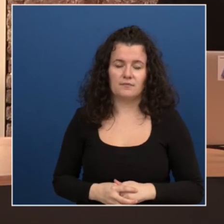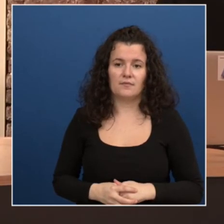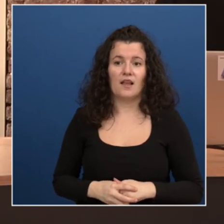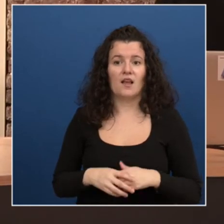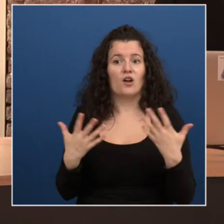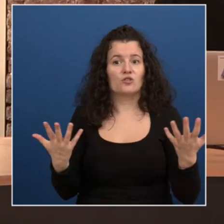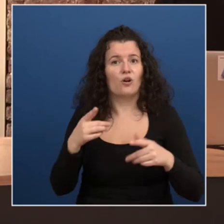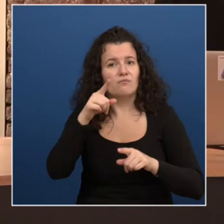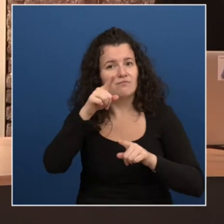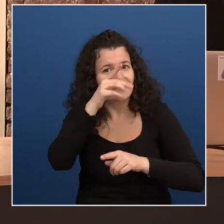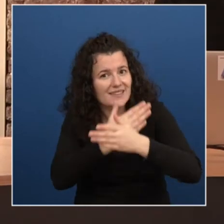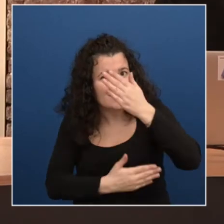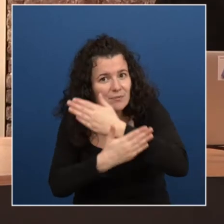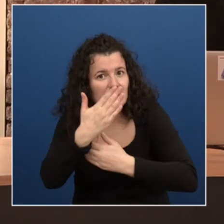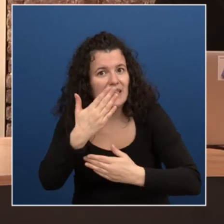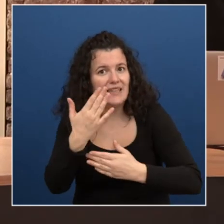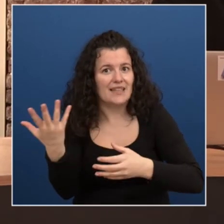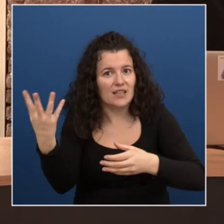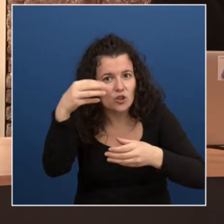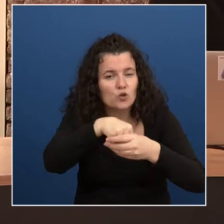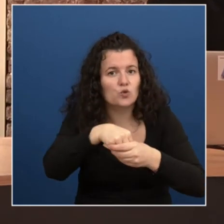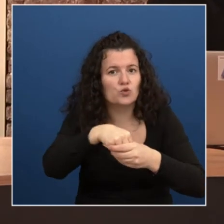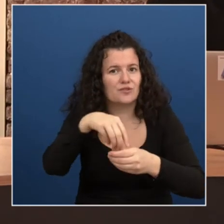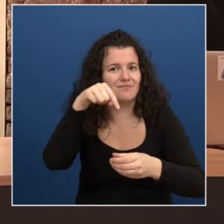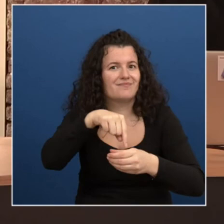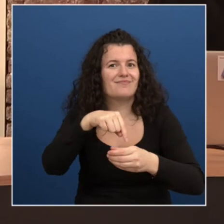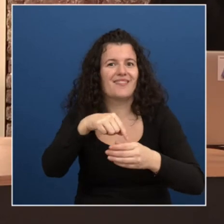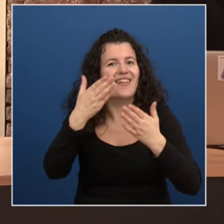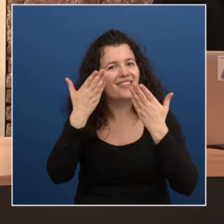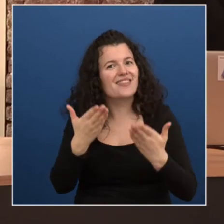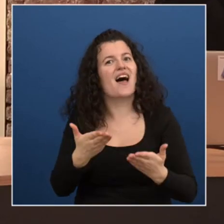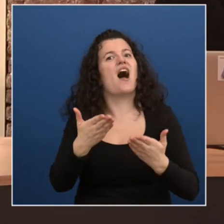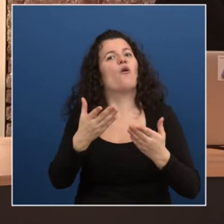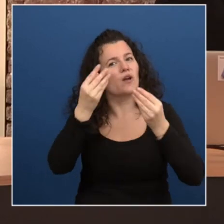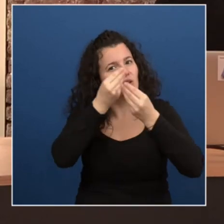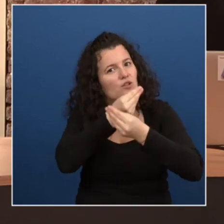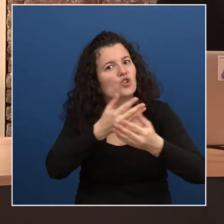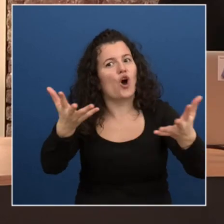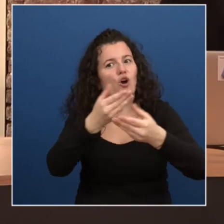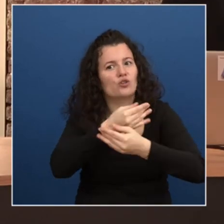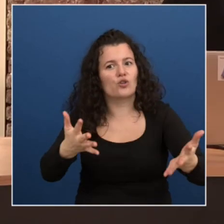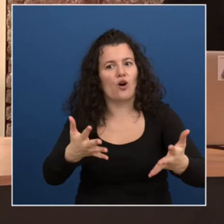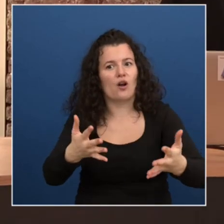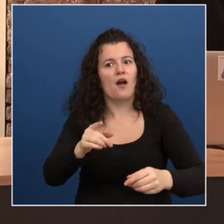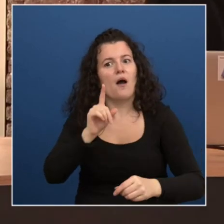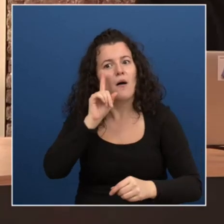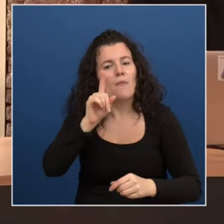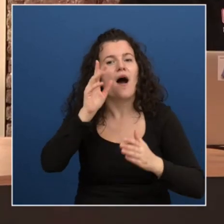is just the beginning. It needs to be the new normal. Thank you.